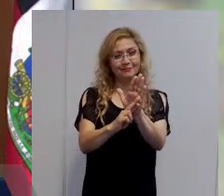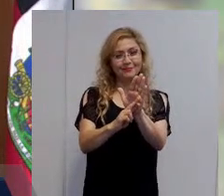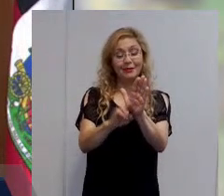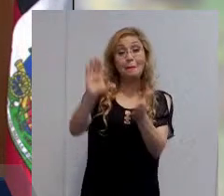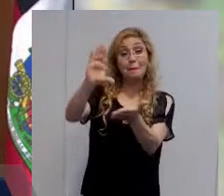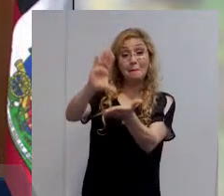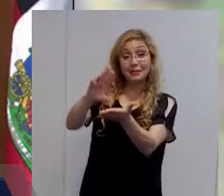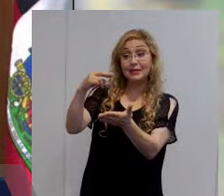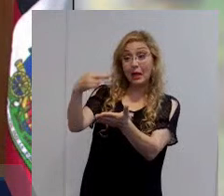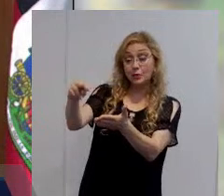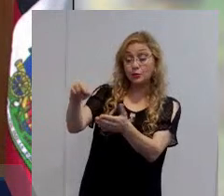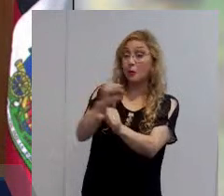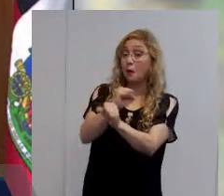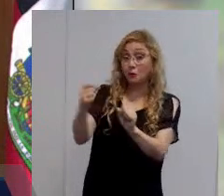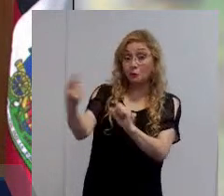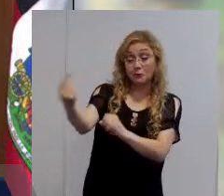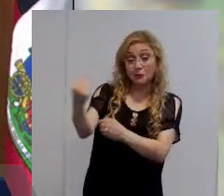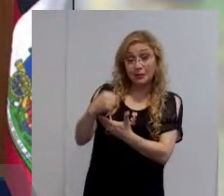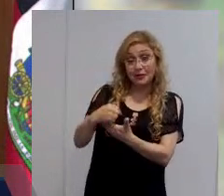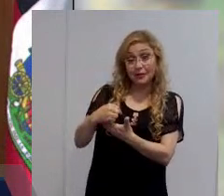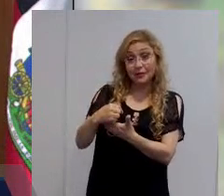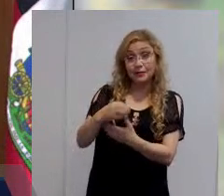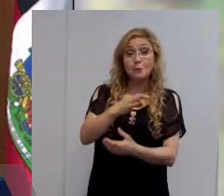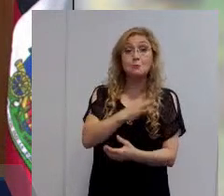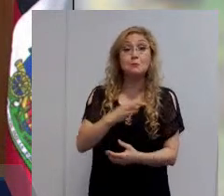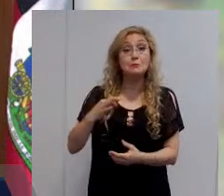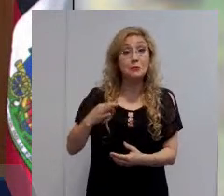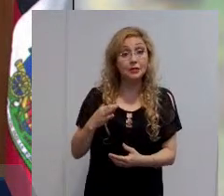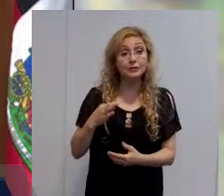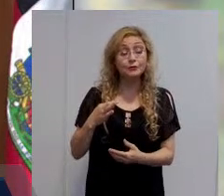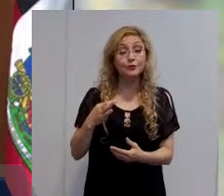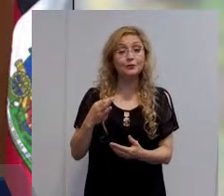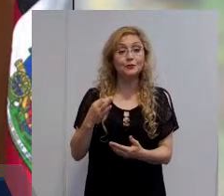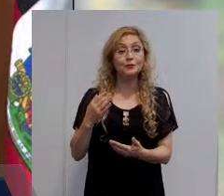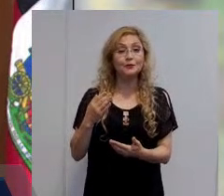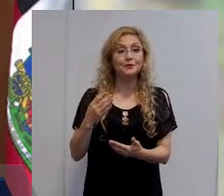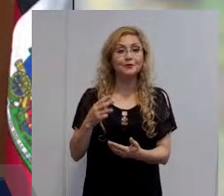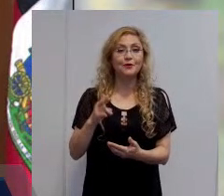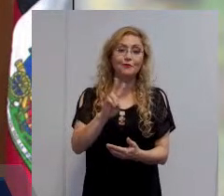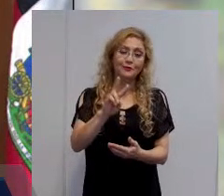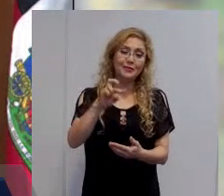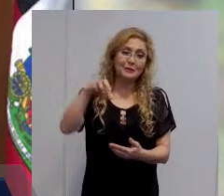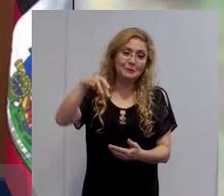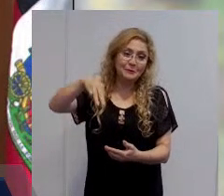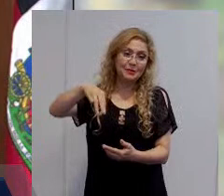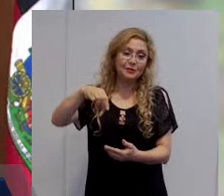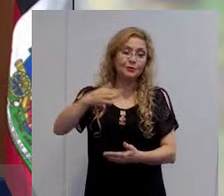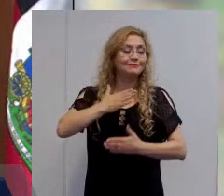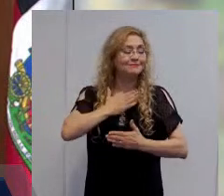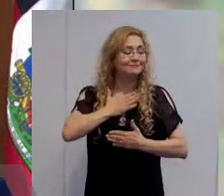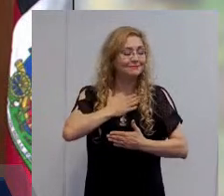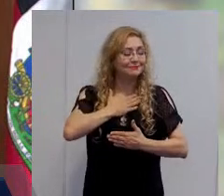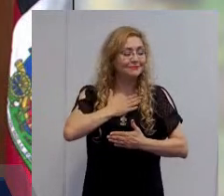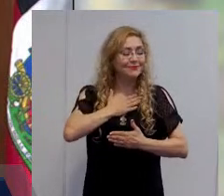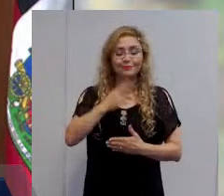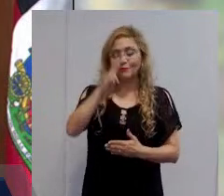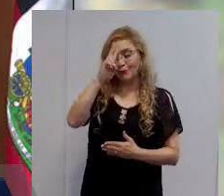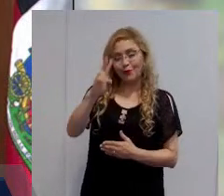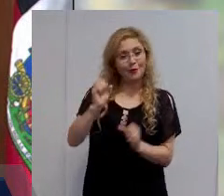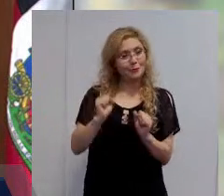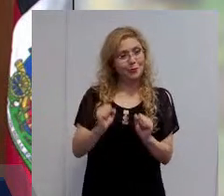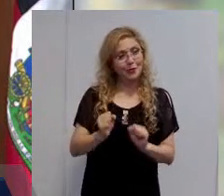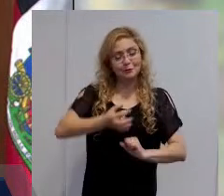today, and representatives from countries. Greetings from the